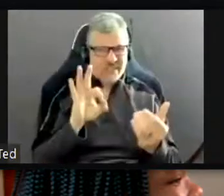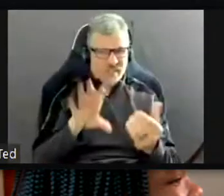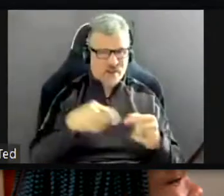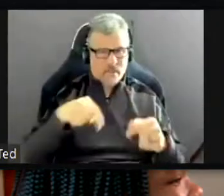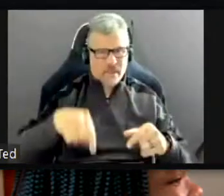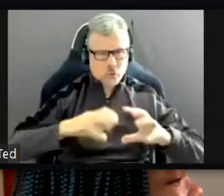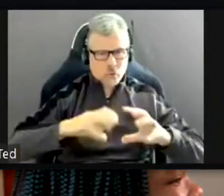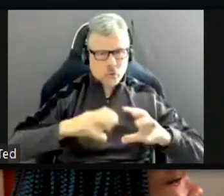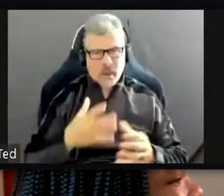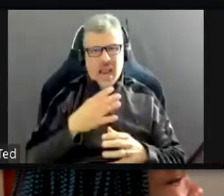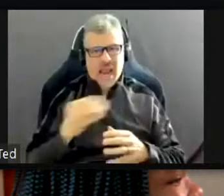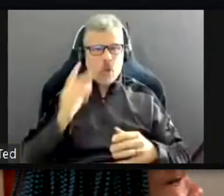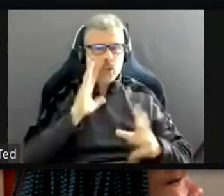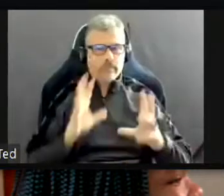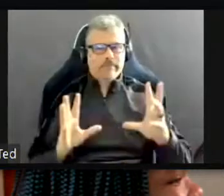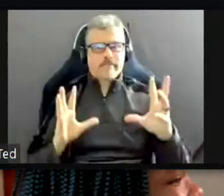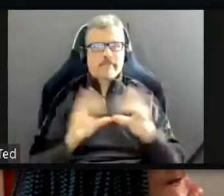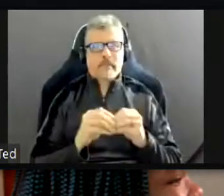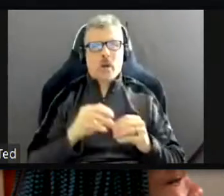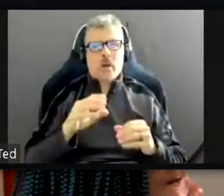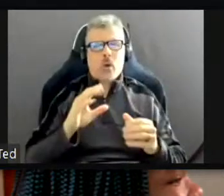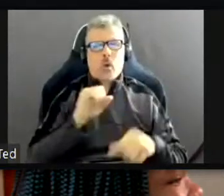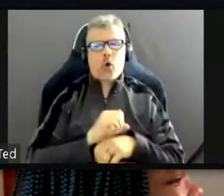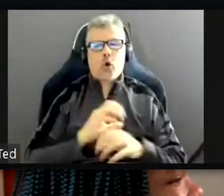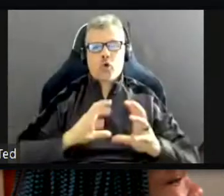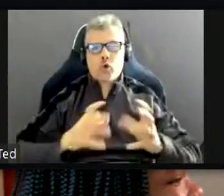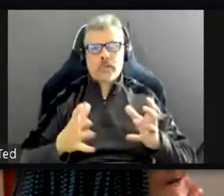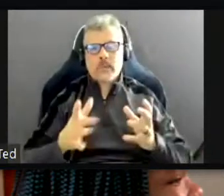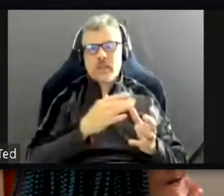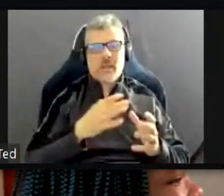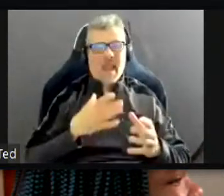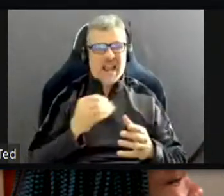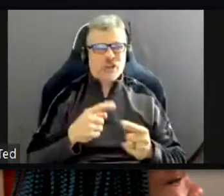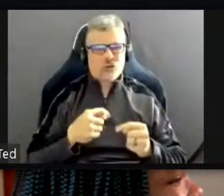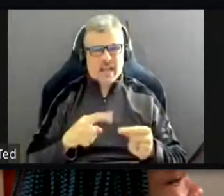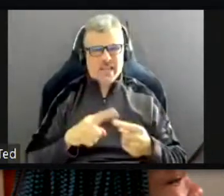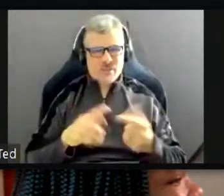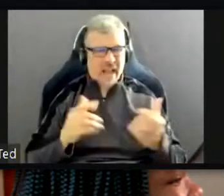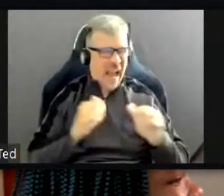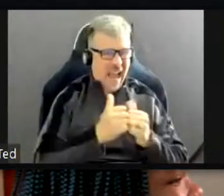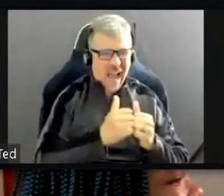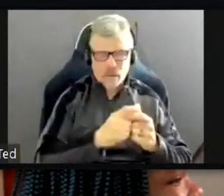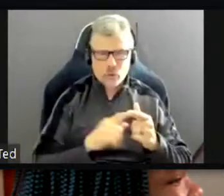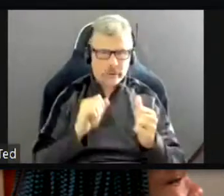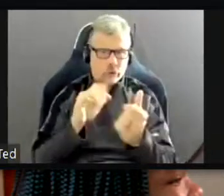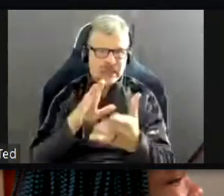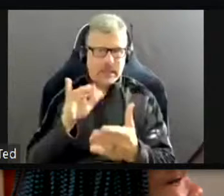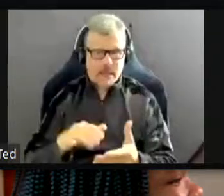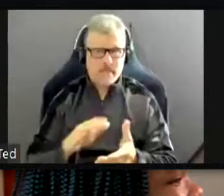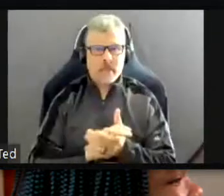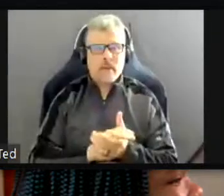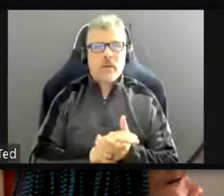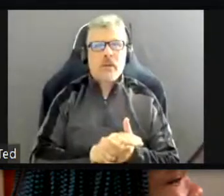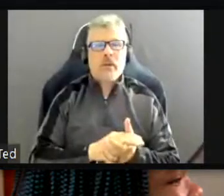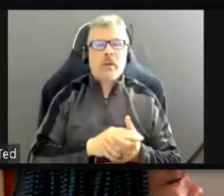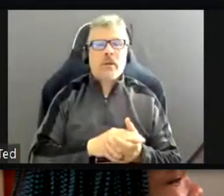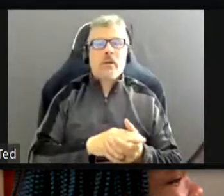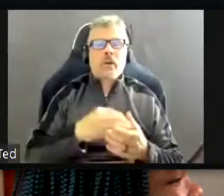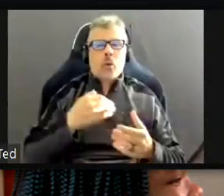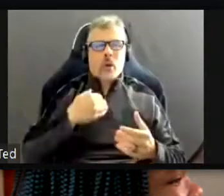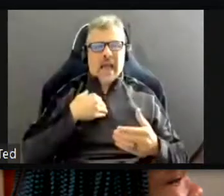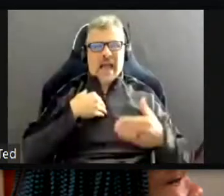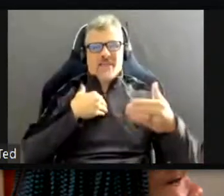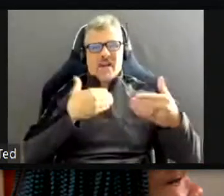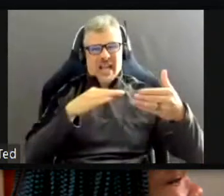as convening work groups and getting information on how to address that. There's a list that has been